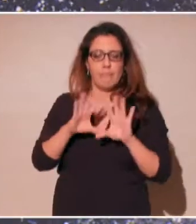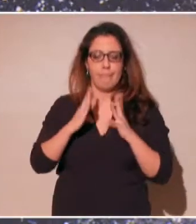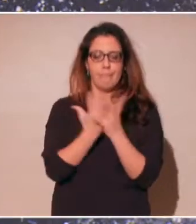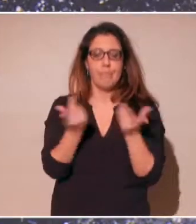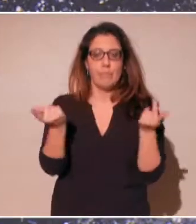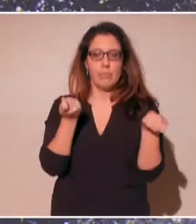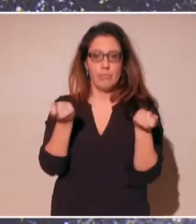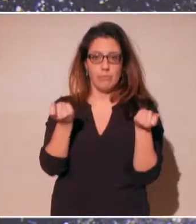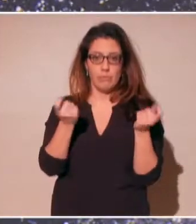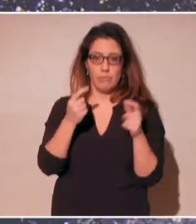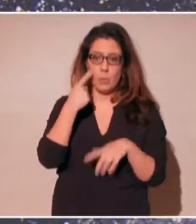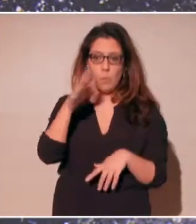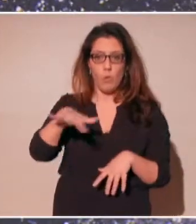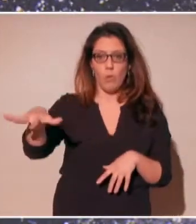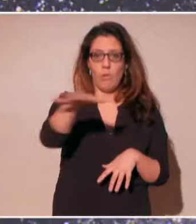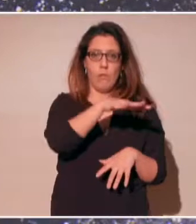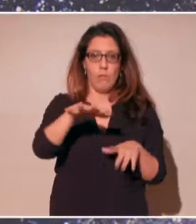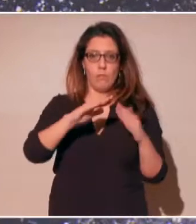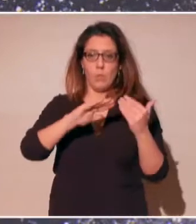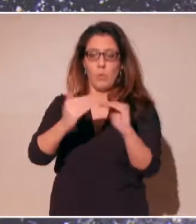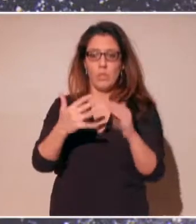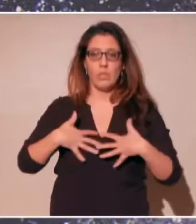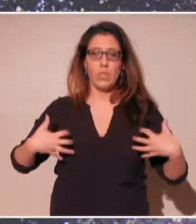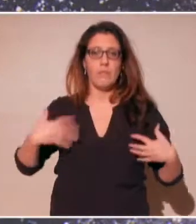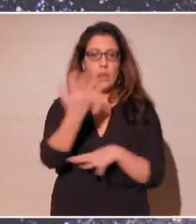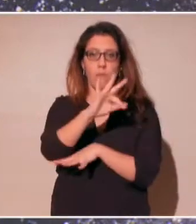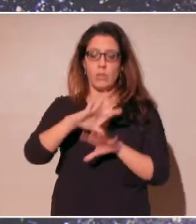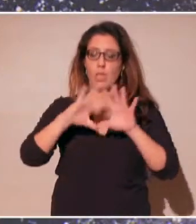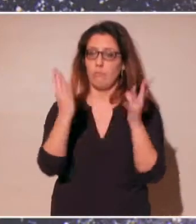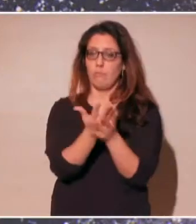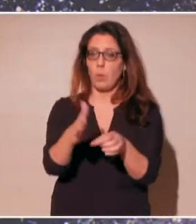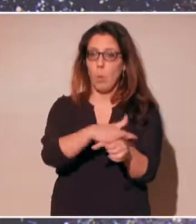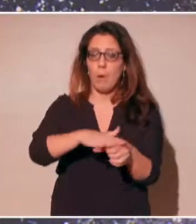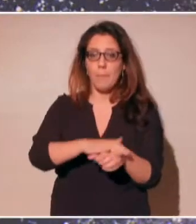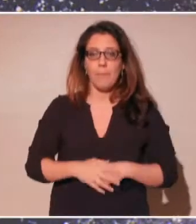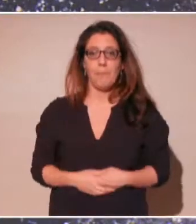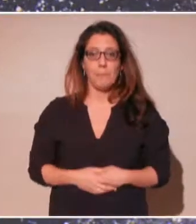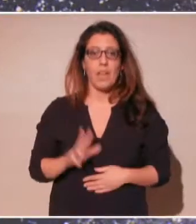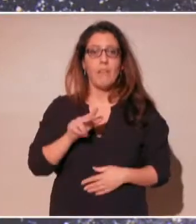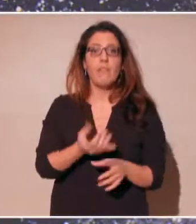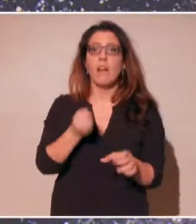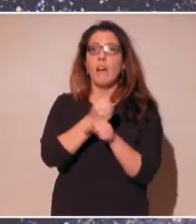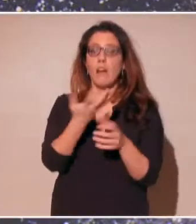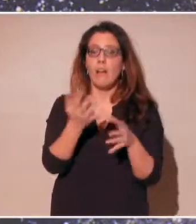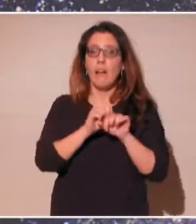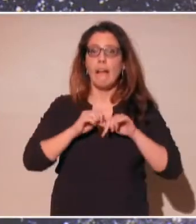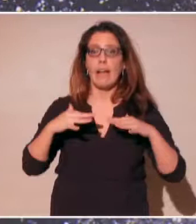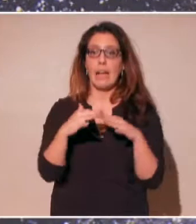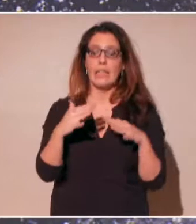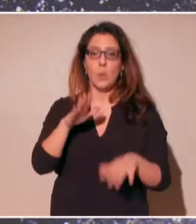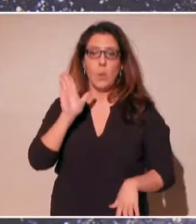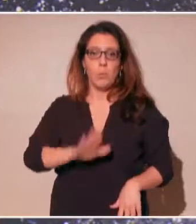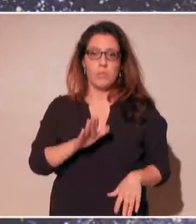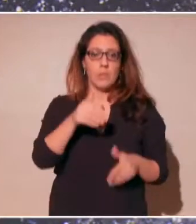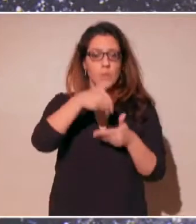universities, and it will bring together French scientists. We will also set up a